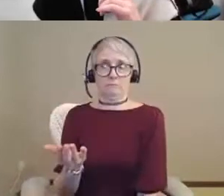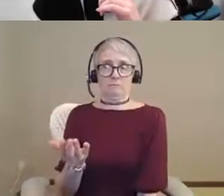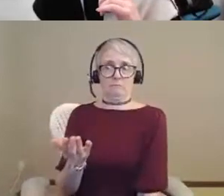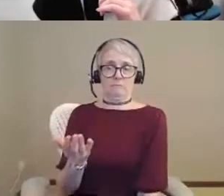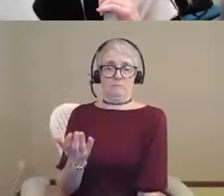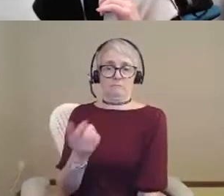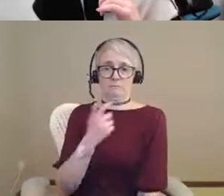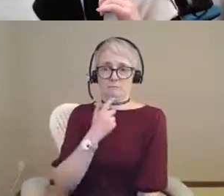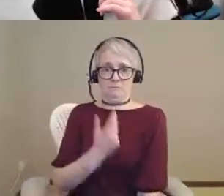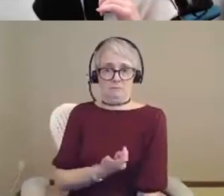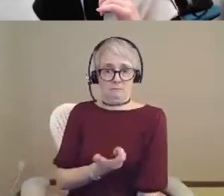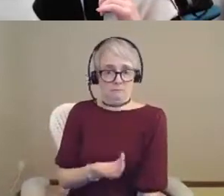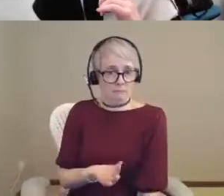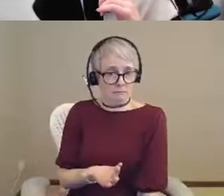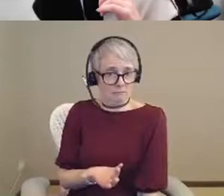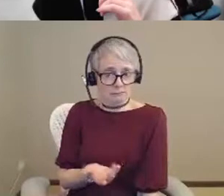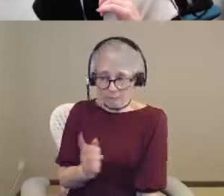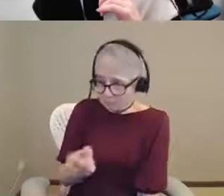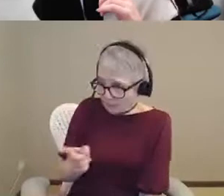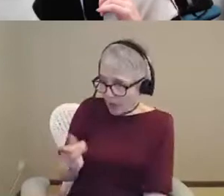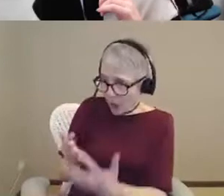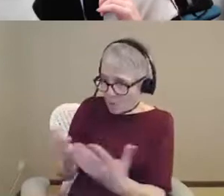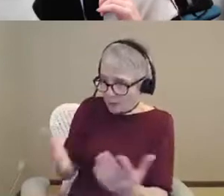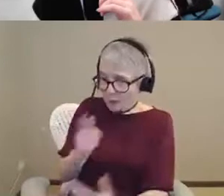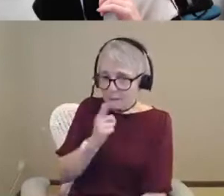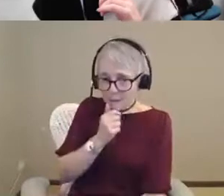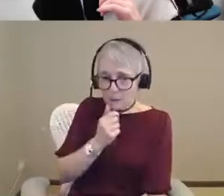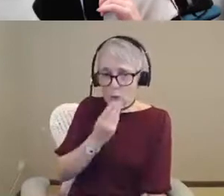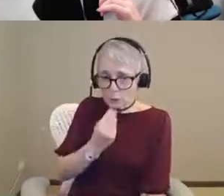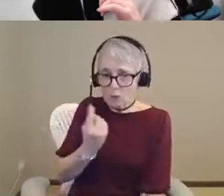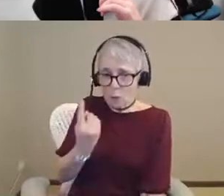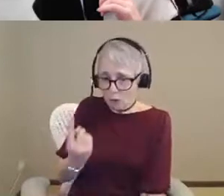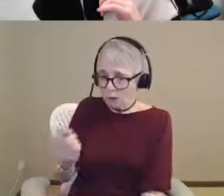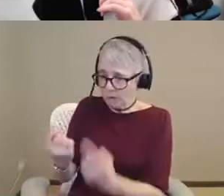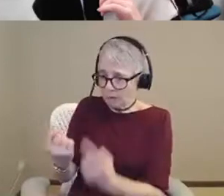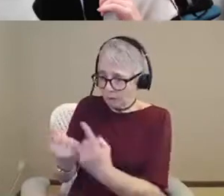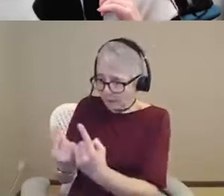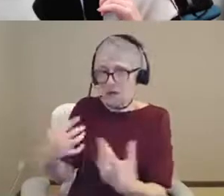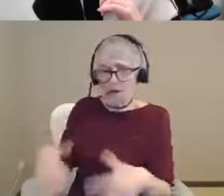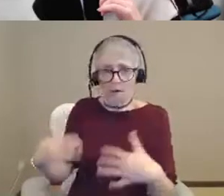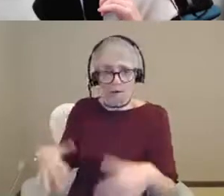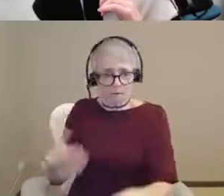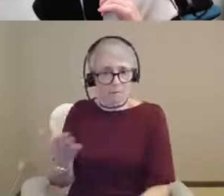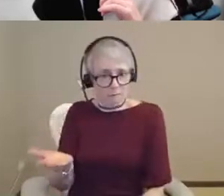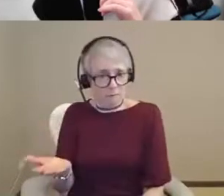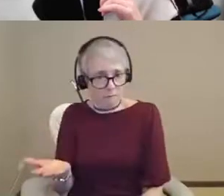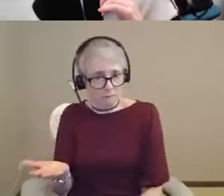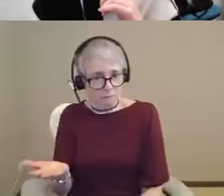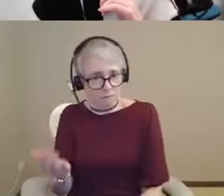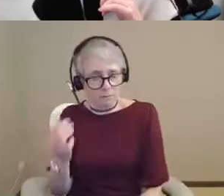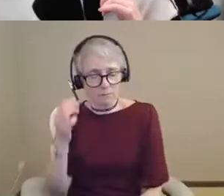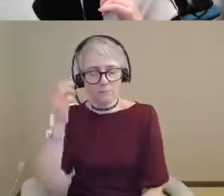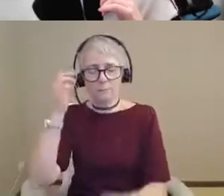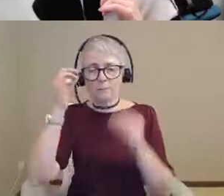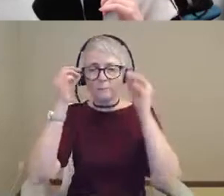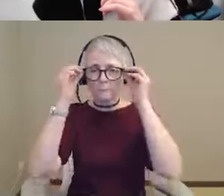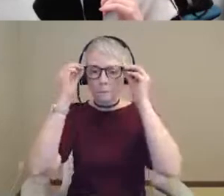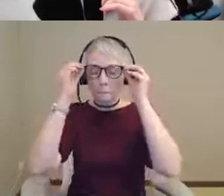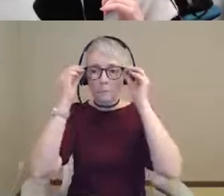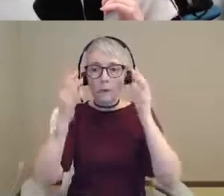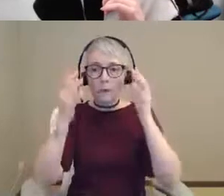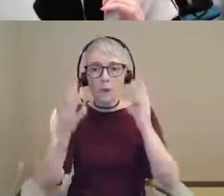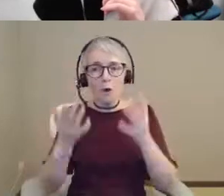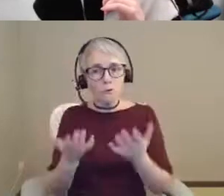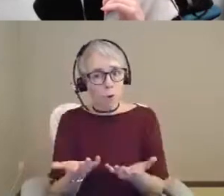think that was how many people were within one user group. So I think one of the things that I'd really like to get across before we start